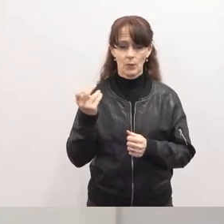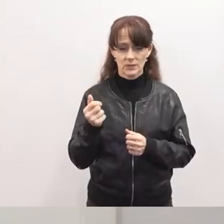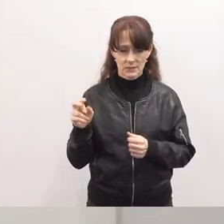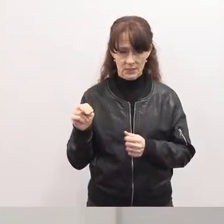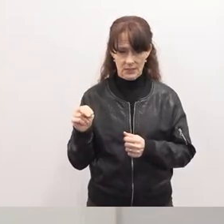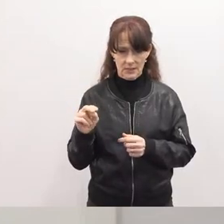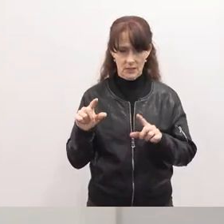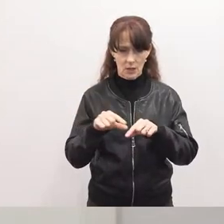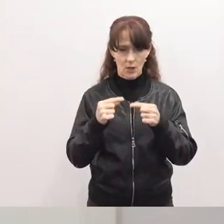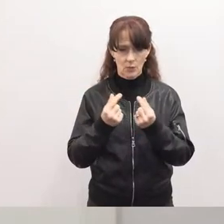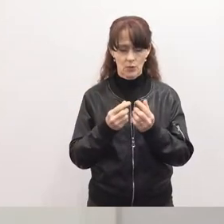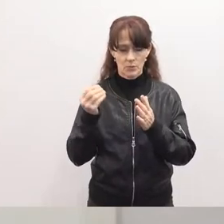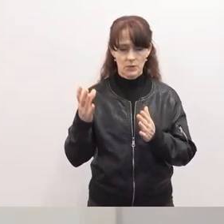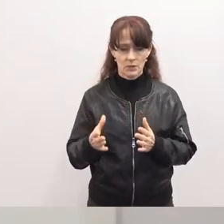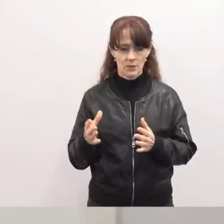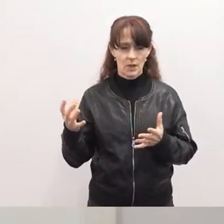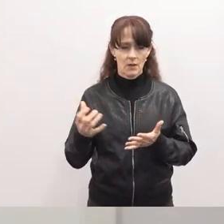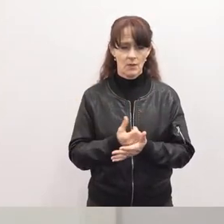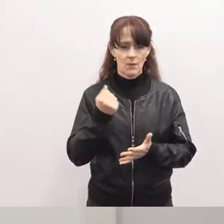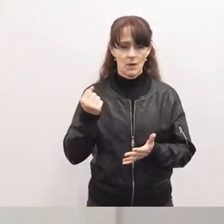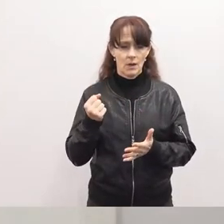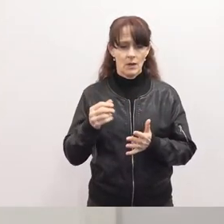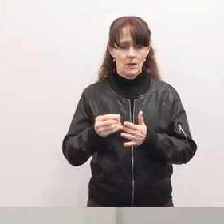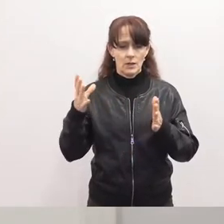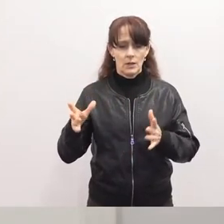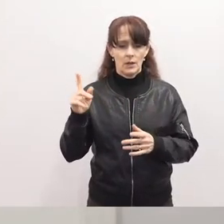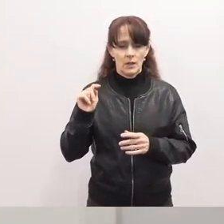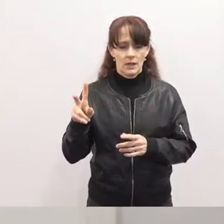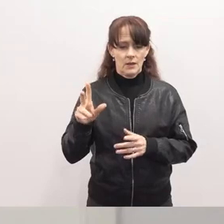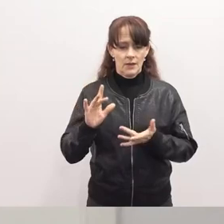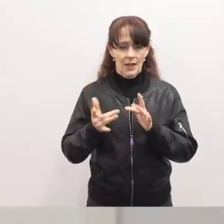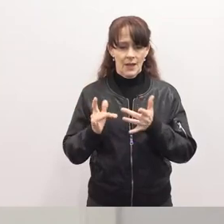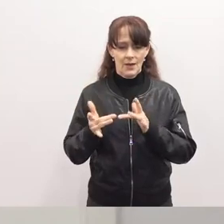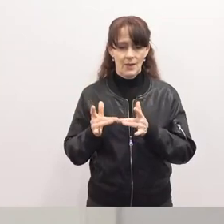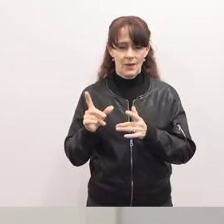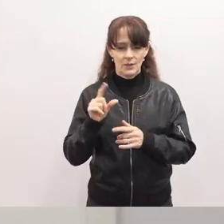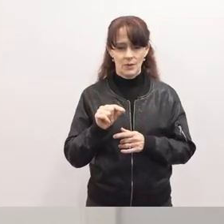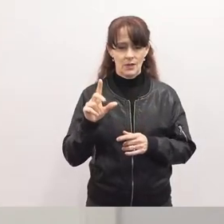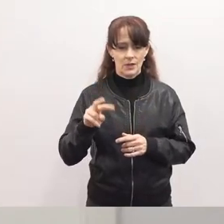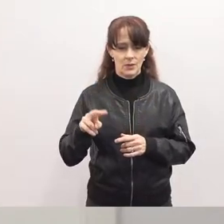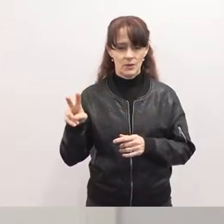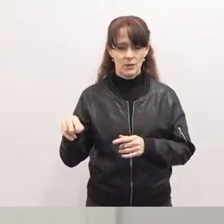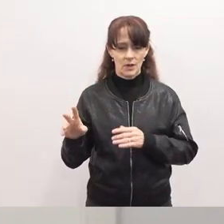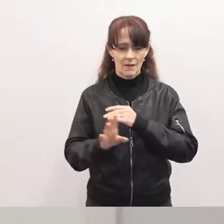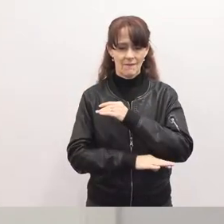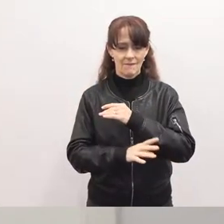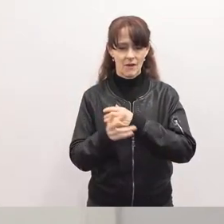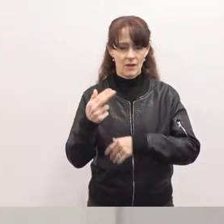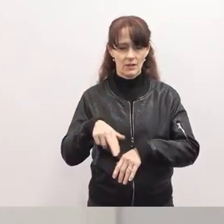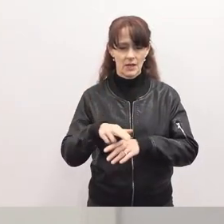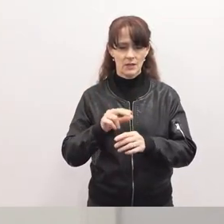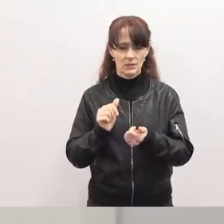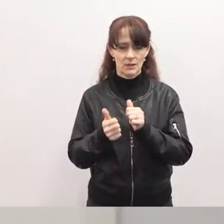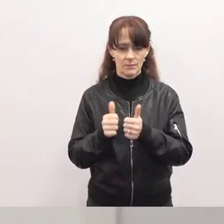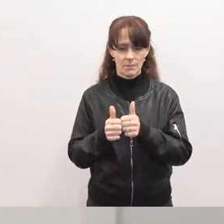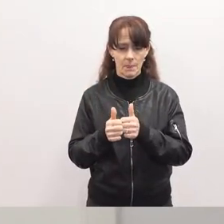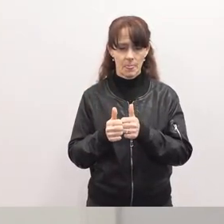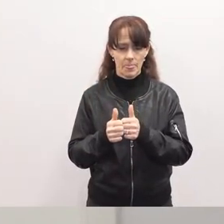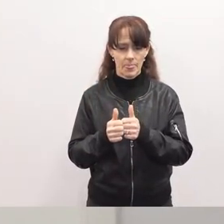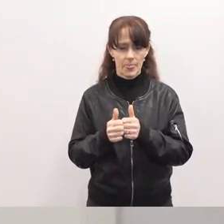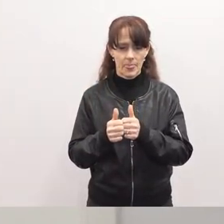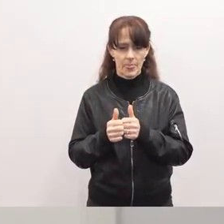a group of students who have won a Student Television Network 2022 Fall Nationals competition. That is